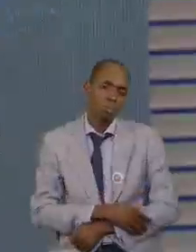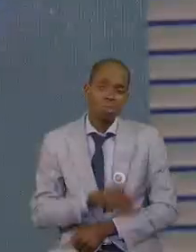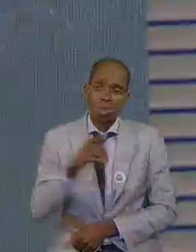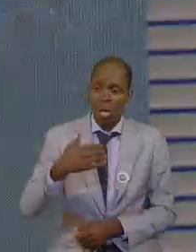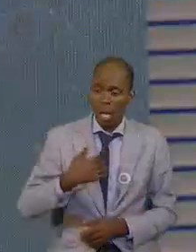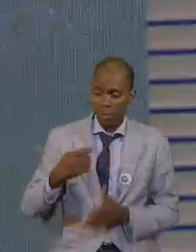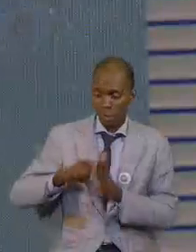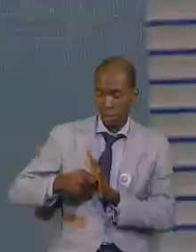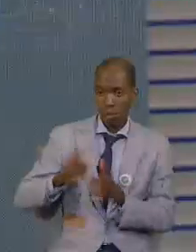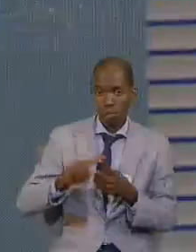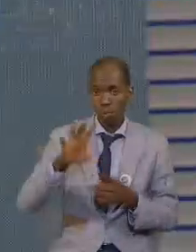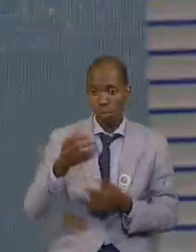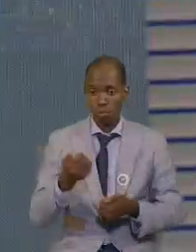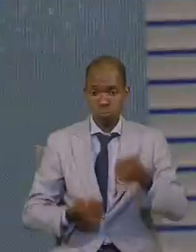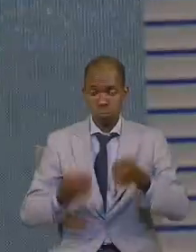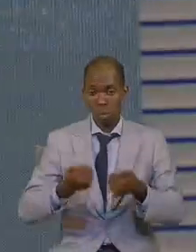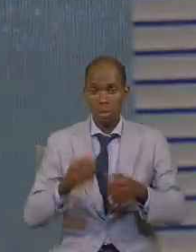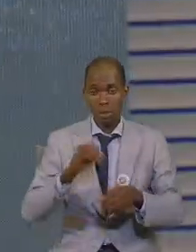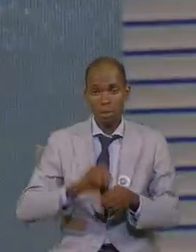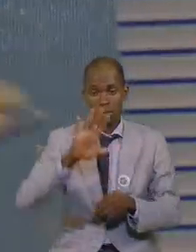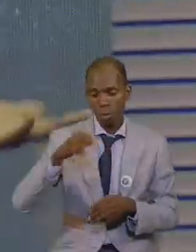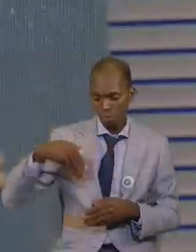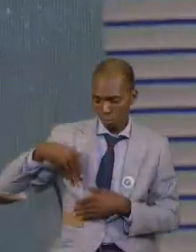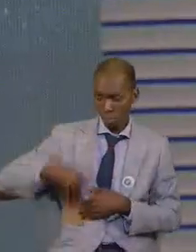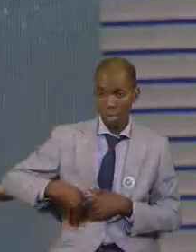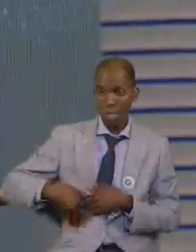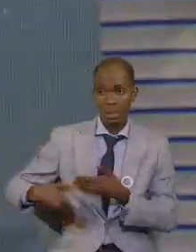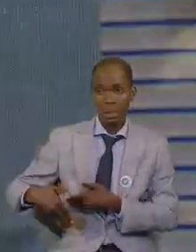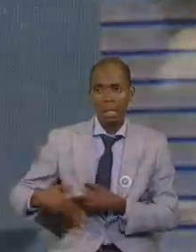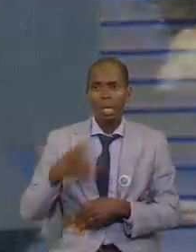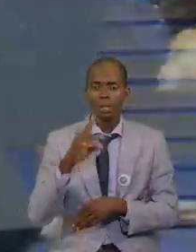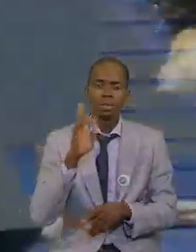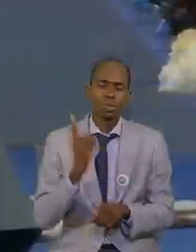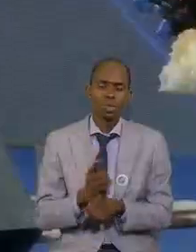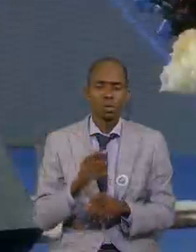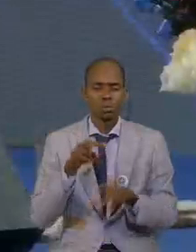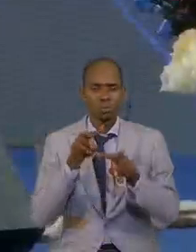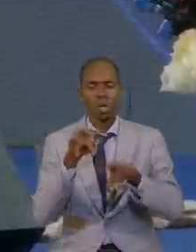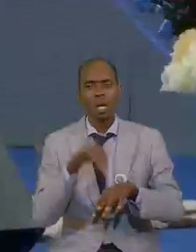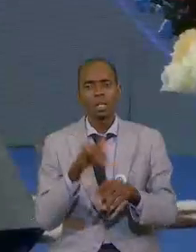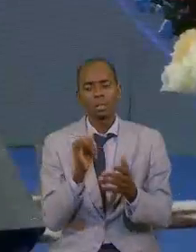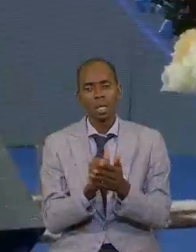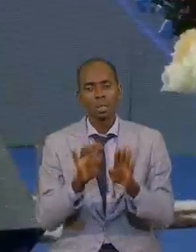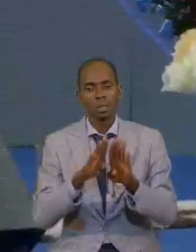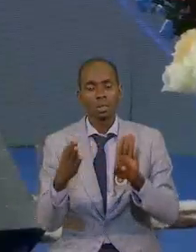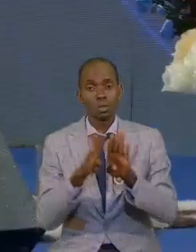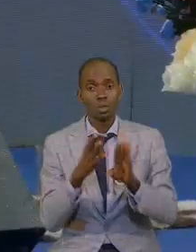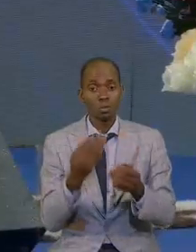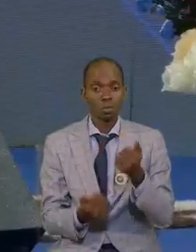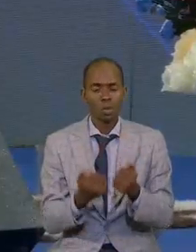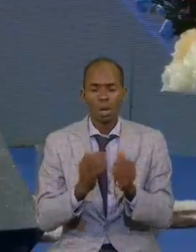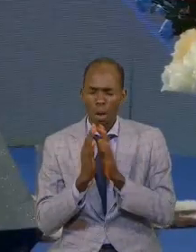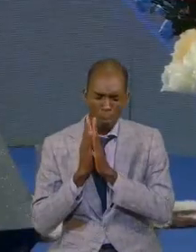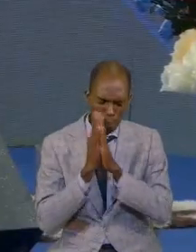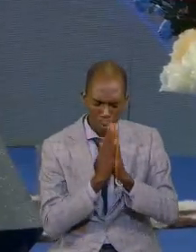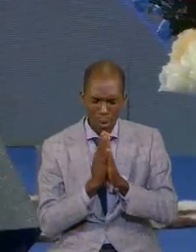car in your pocket, and you stand before that door and you are praying and